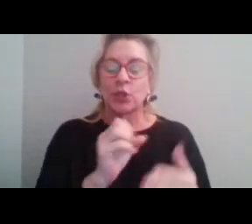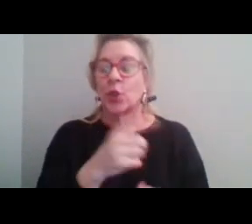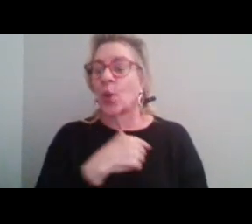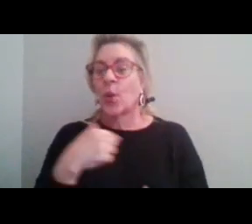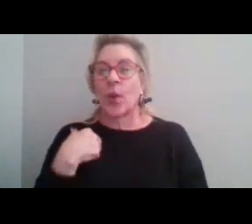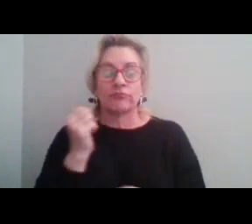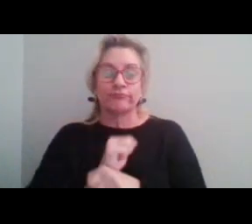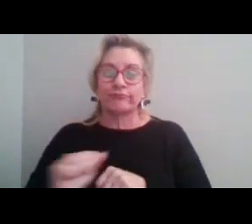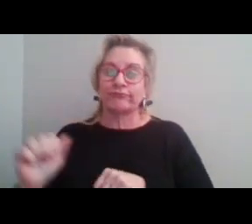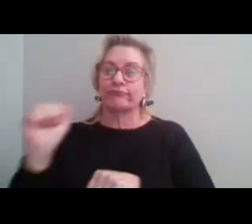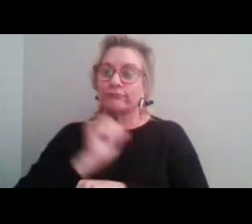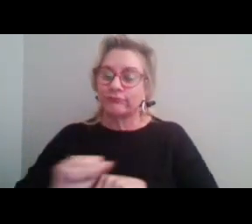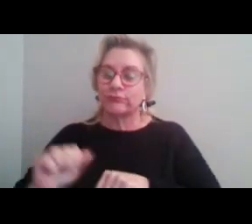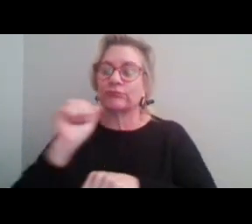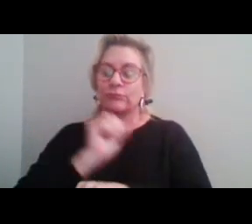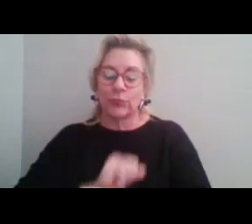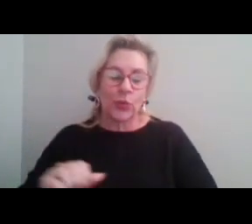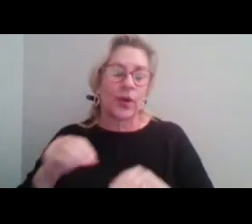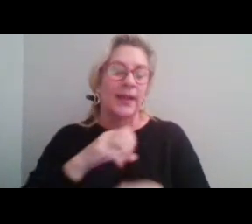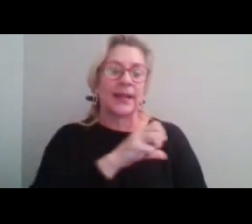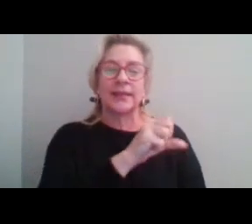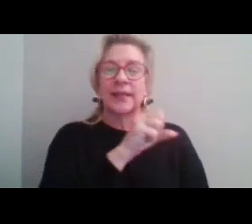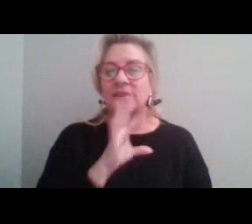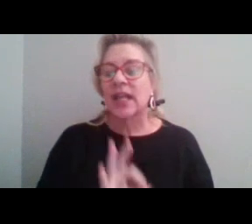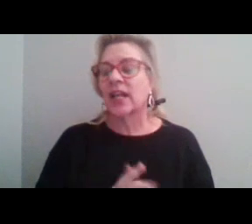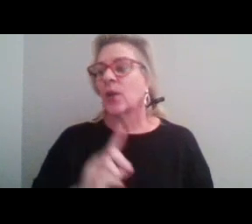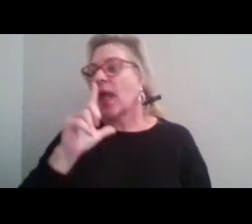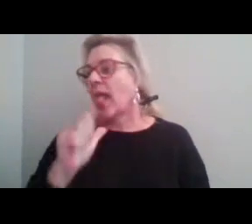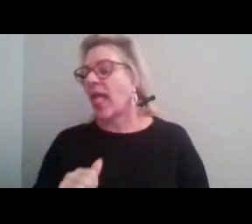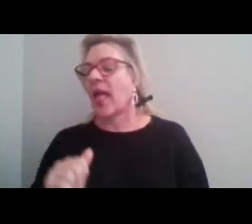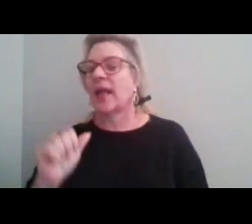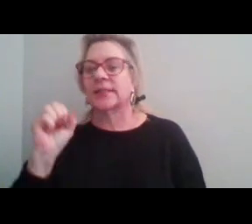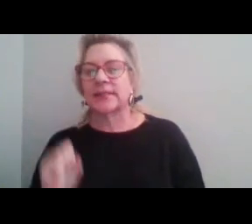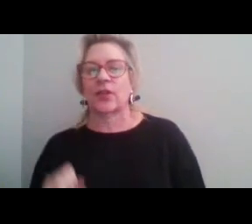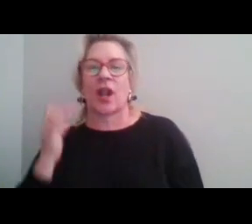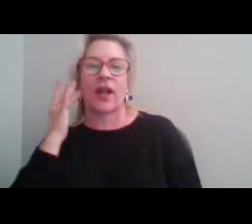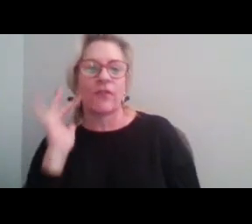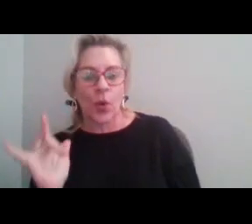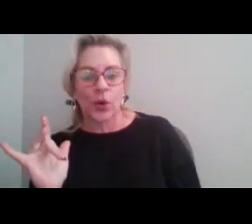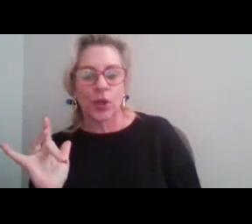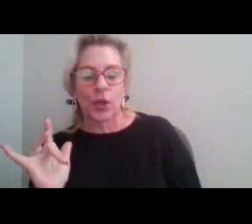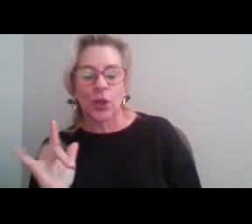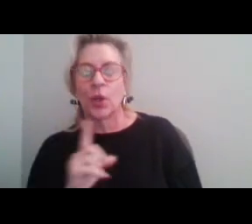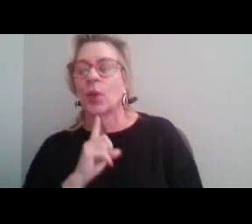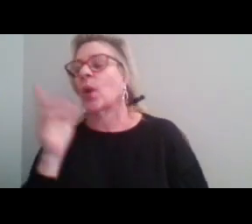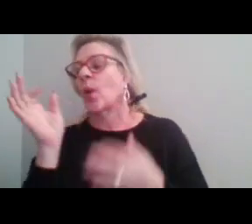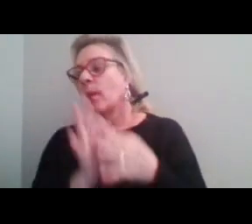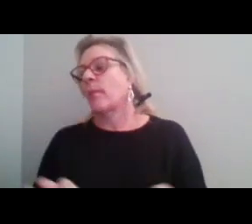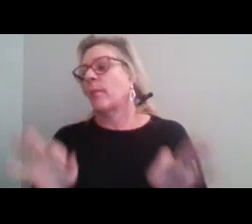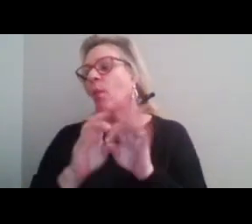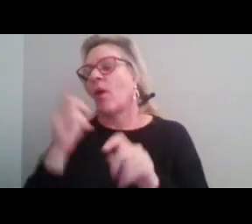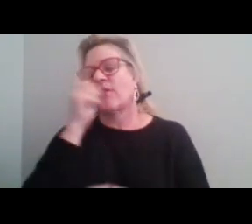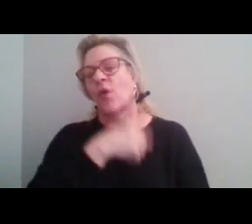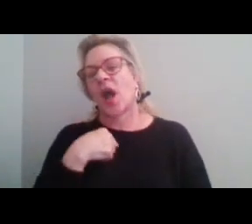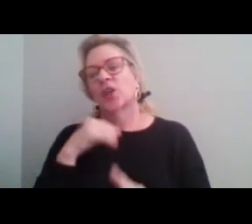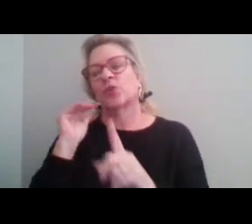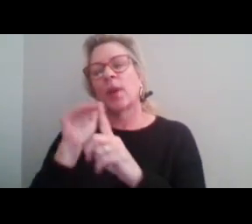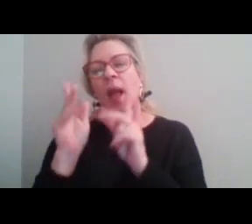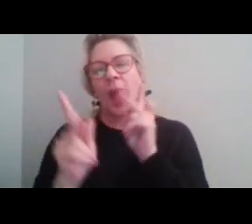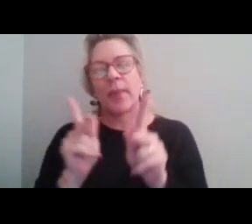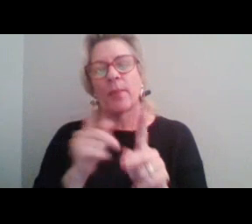documents into San Francisco and into LA and Southern California were really important for us to remind folks we're a